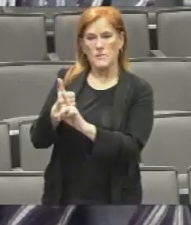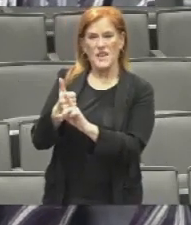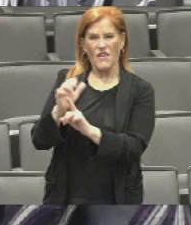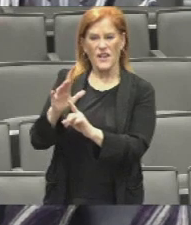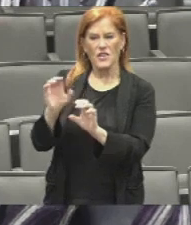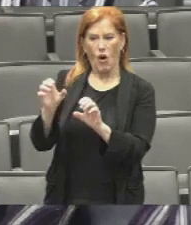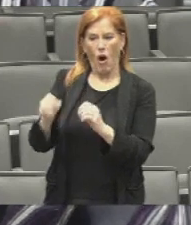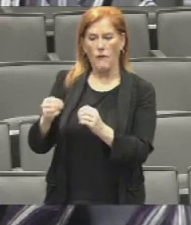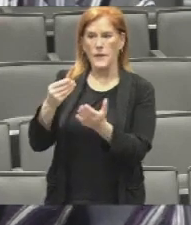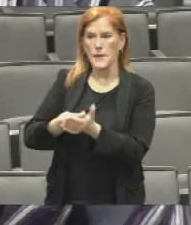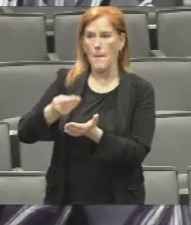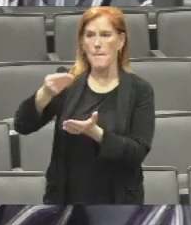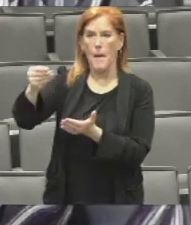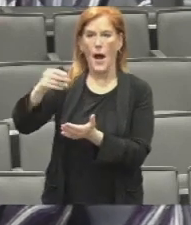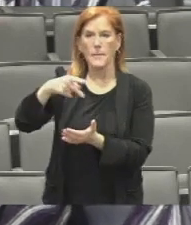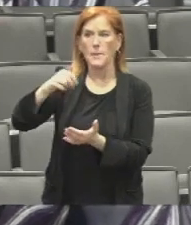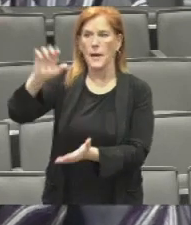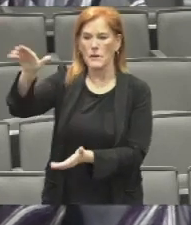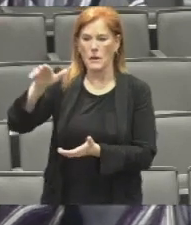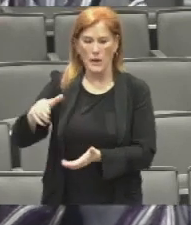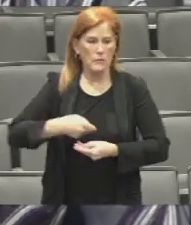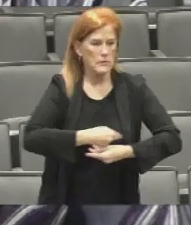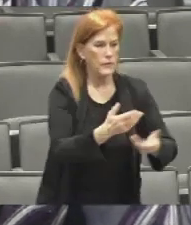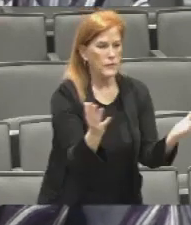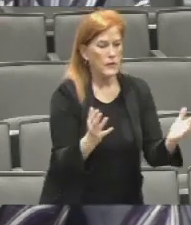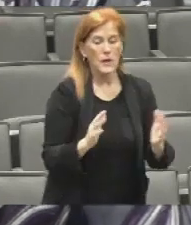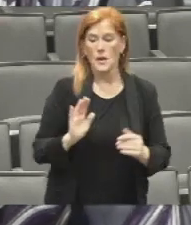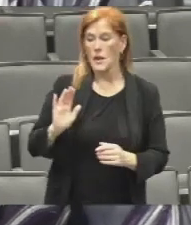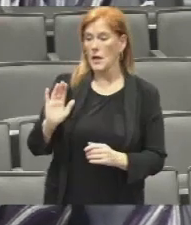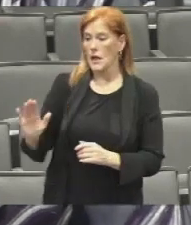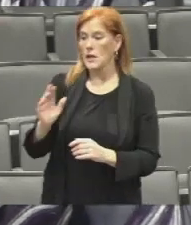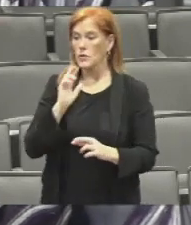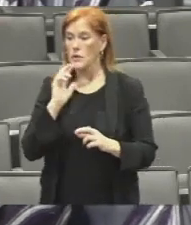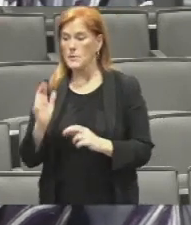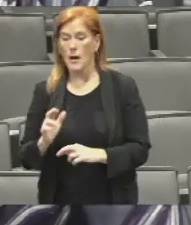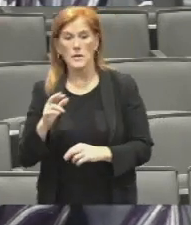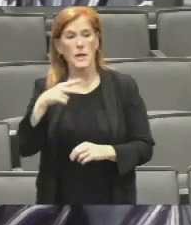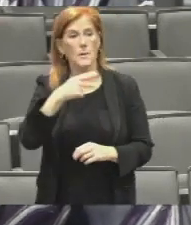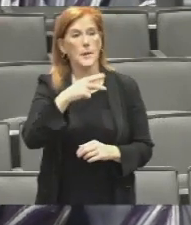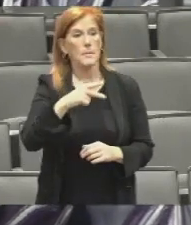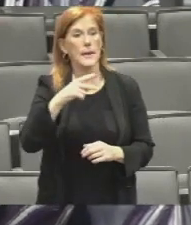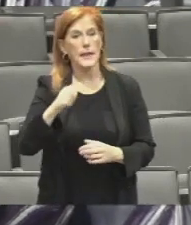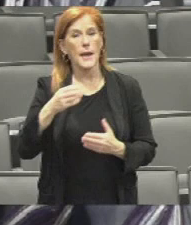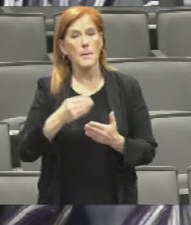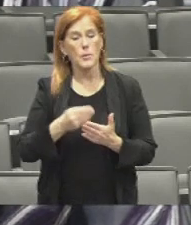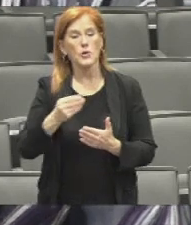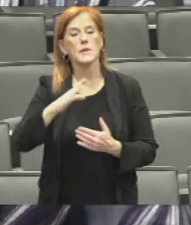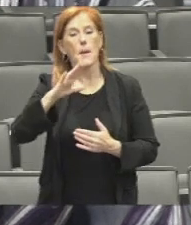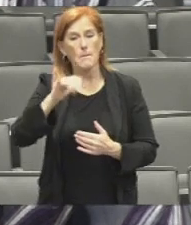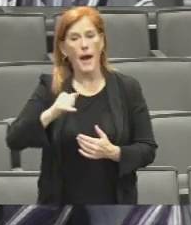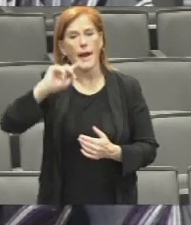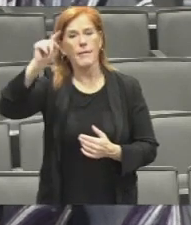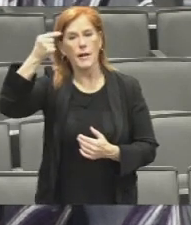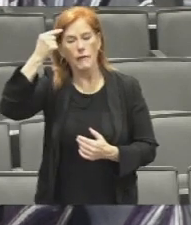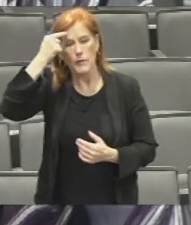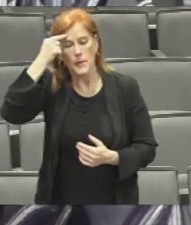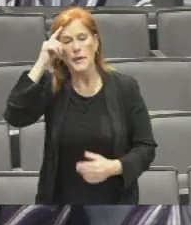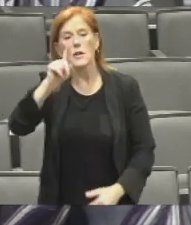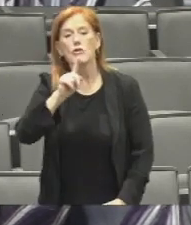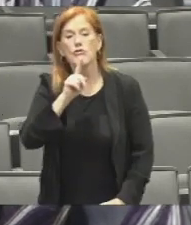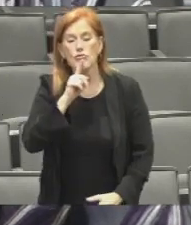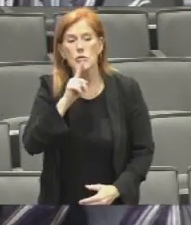And his response is very clearly, PPE that is purchased by the government is really